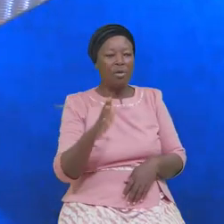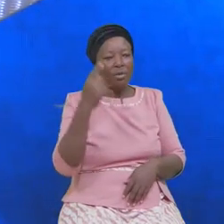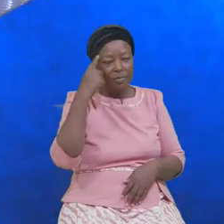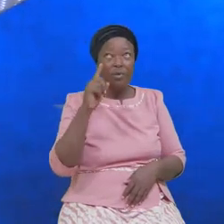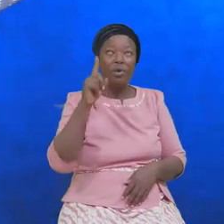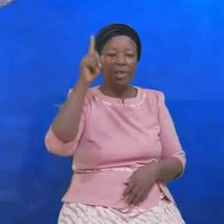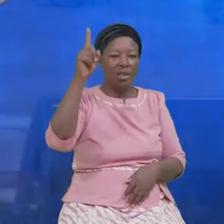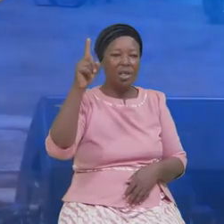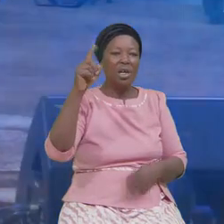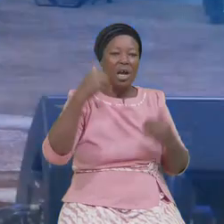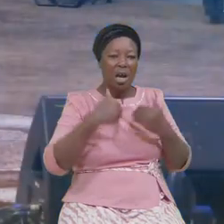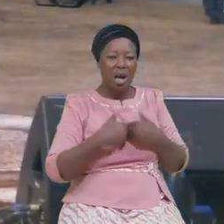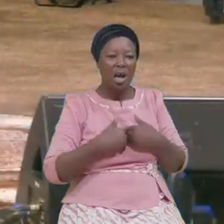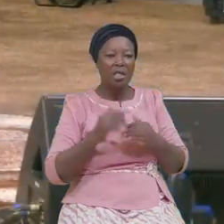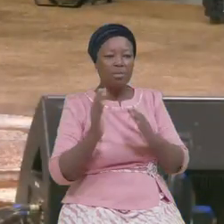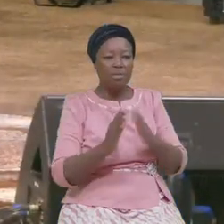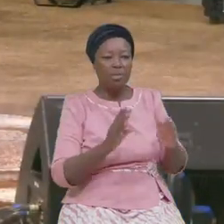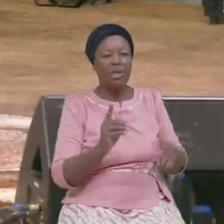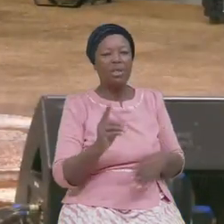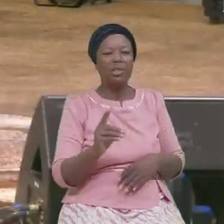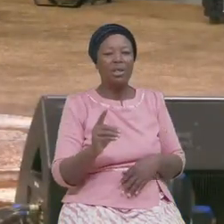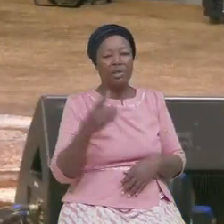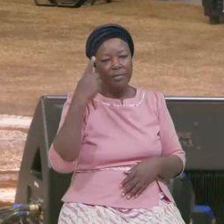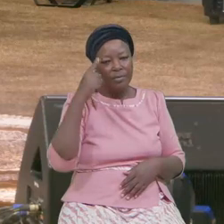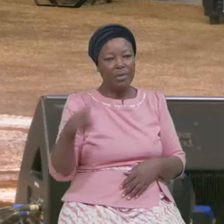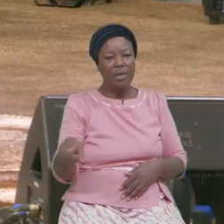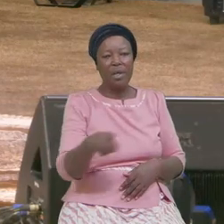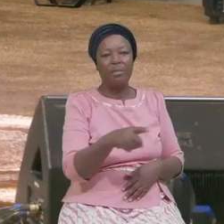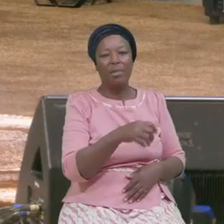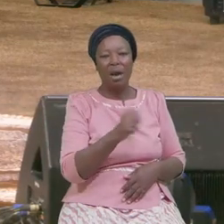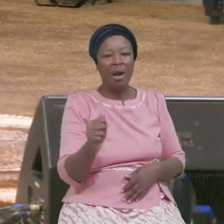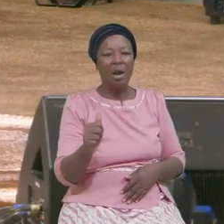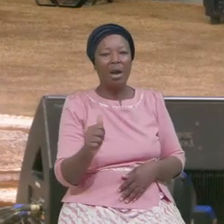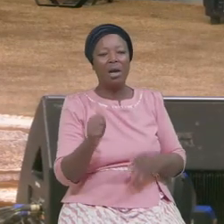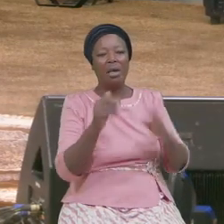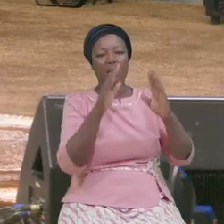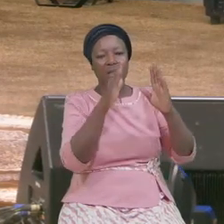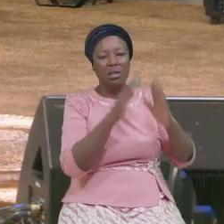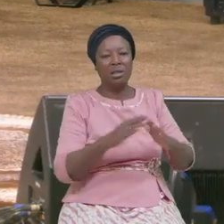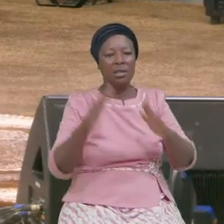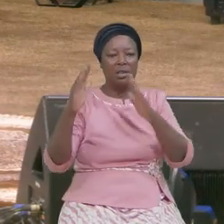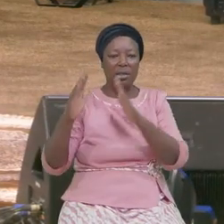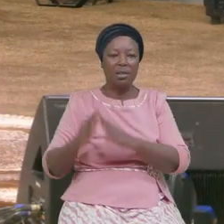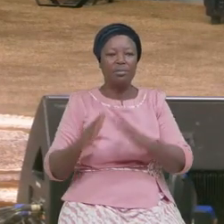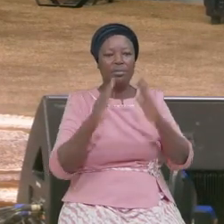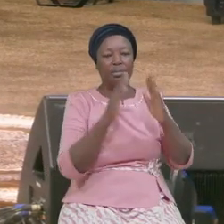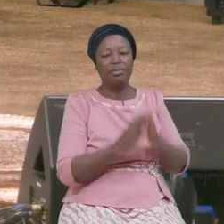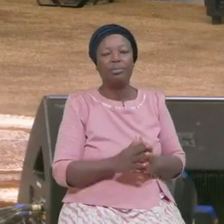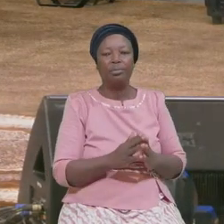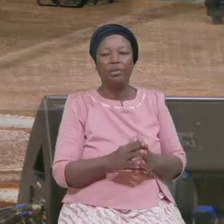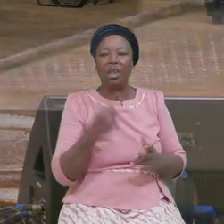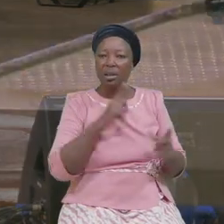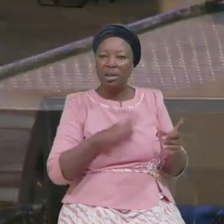he has prepared for them a city. The Lord